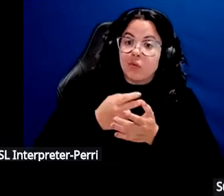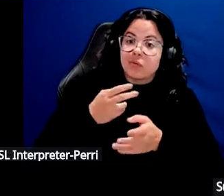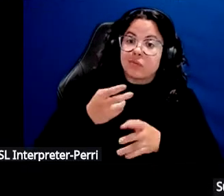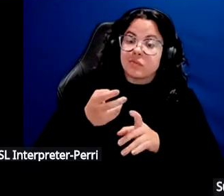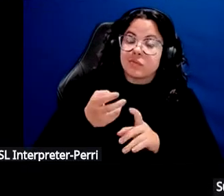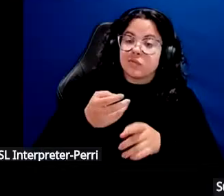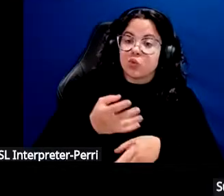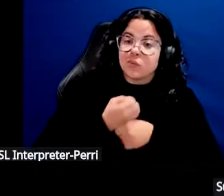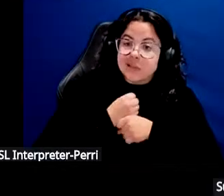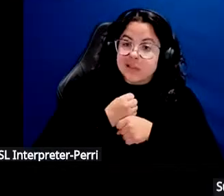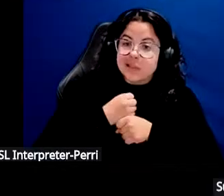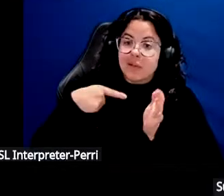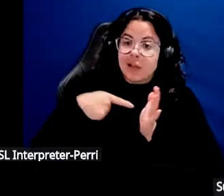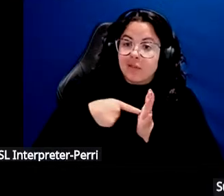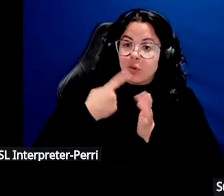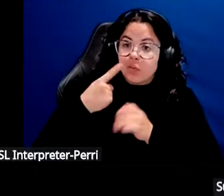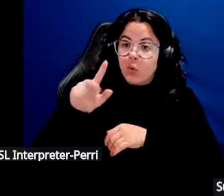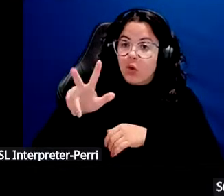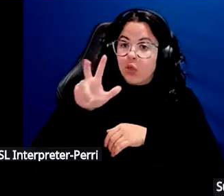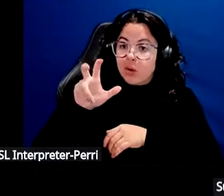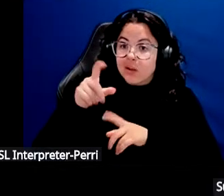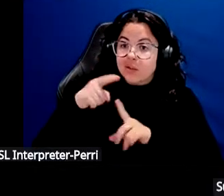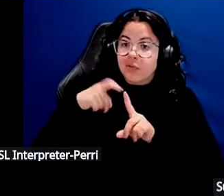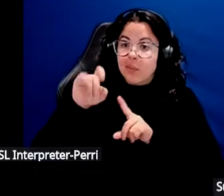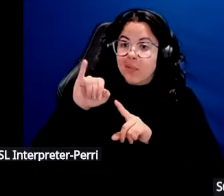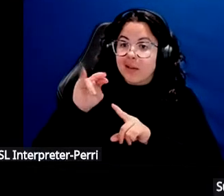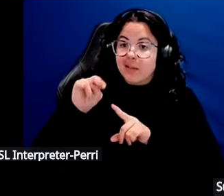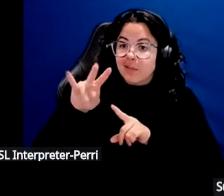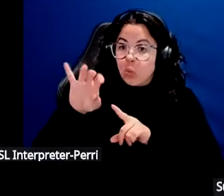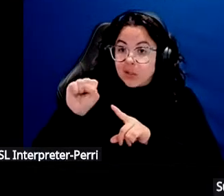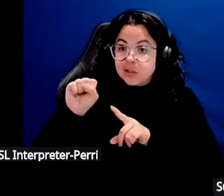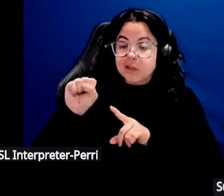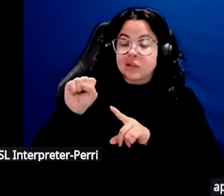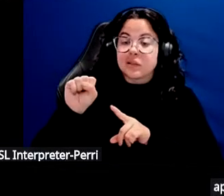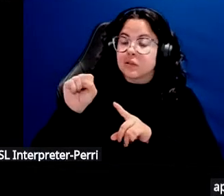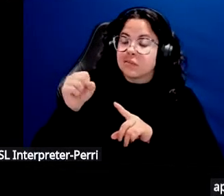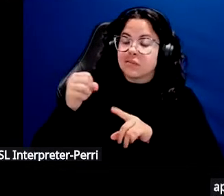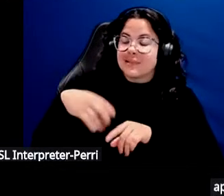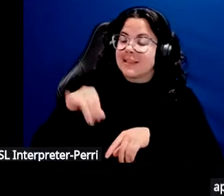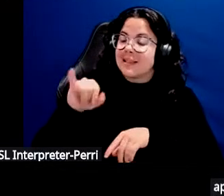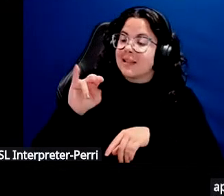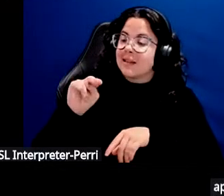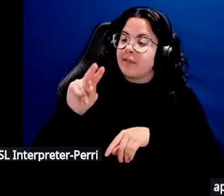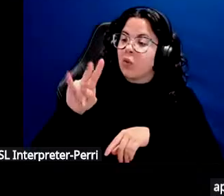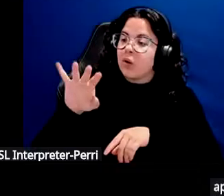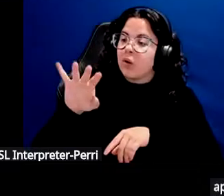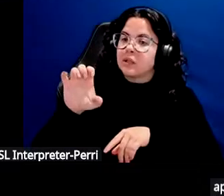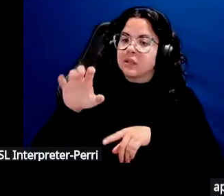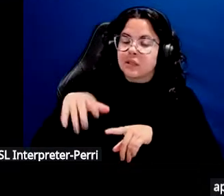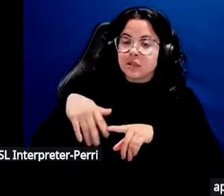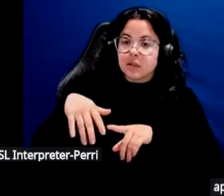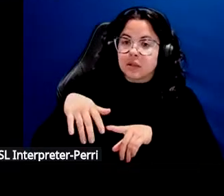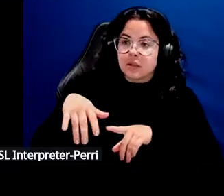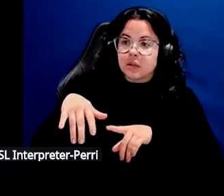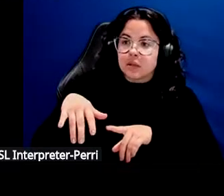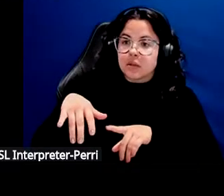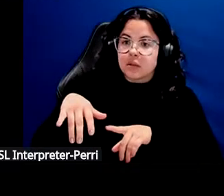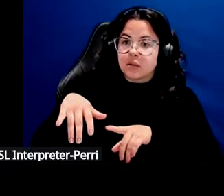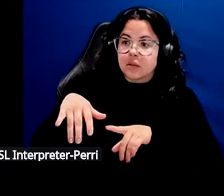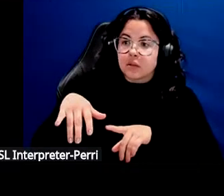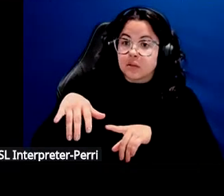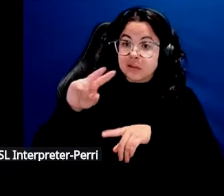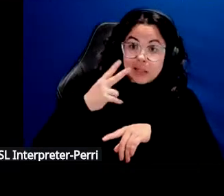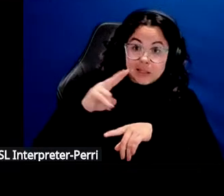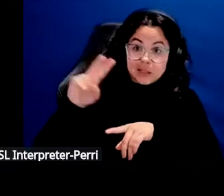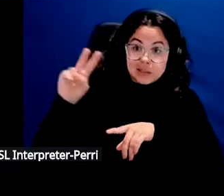for $300 from our historian Jeremiah Montague. Can I get a second on this motion? Second. Second by